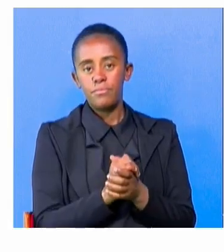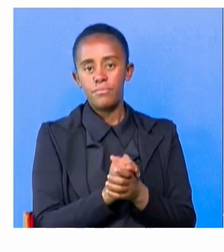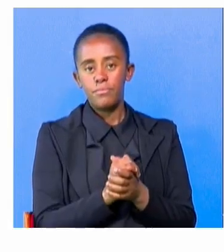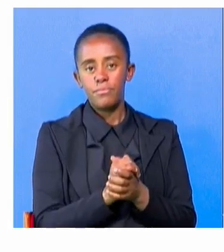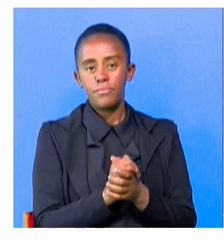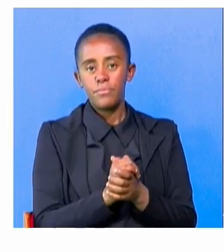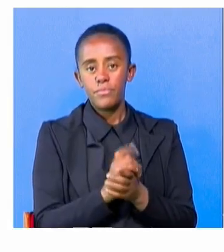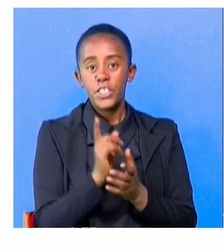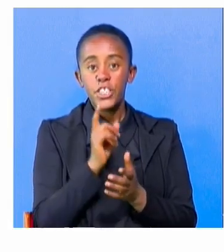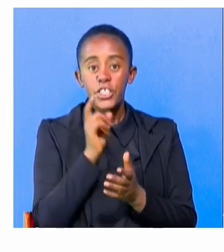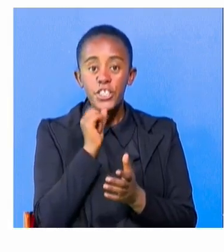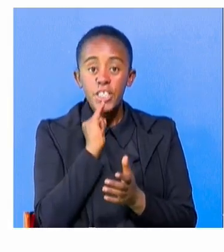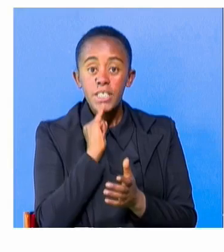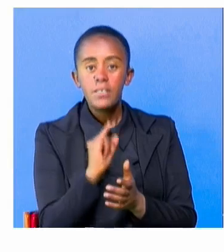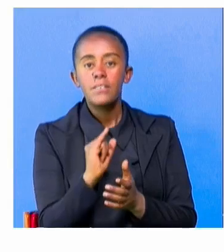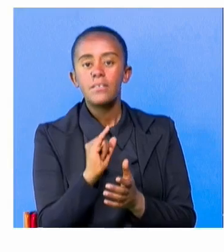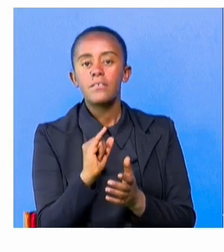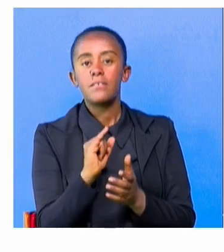is.